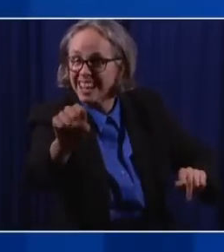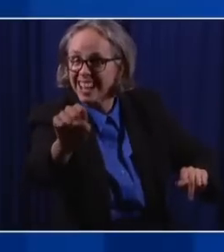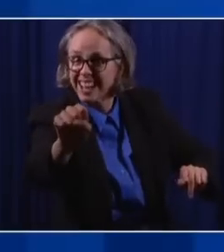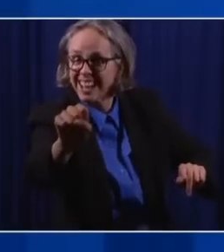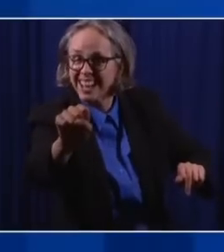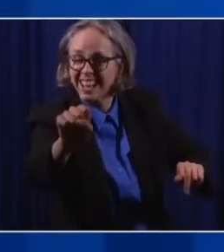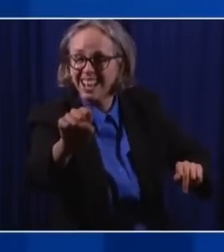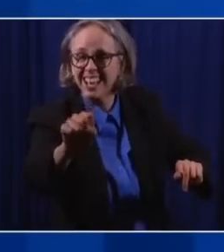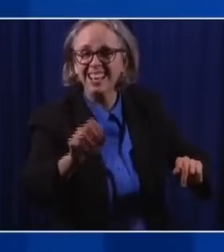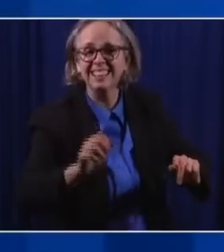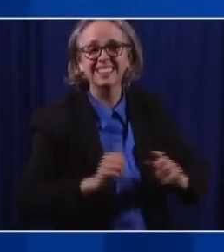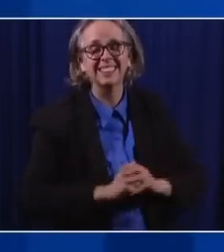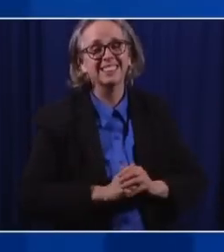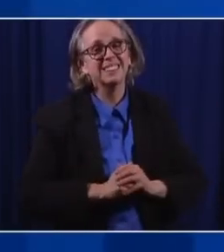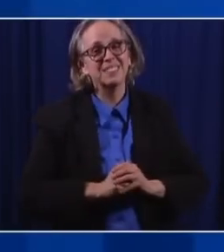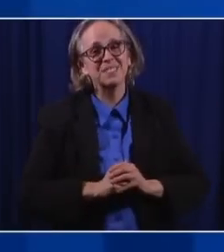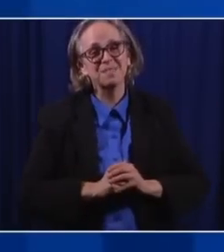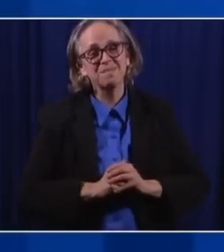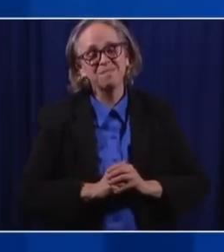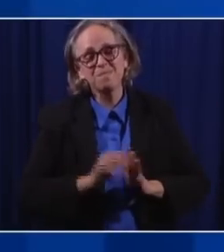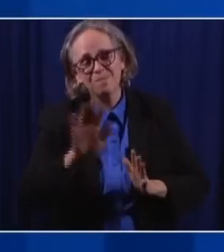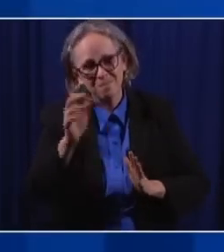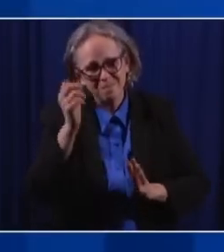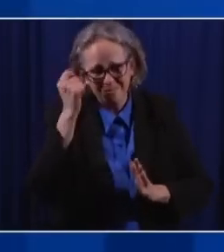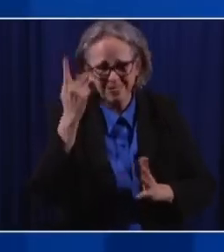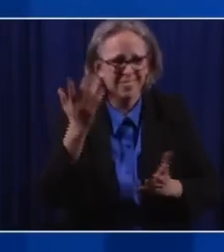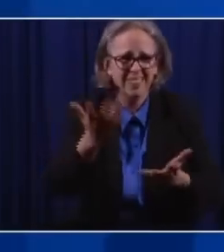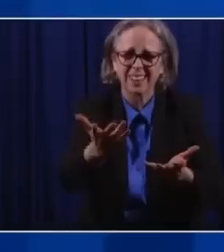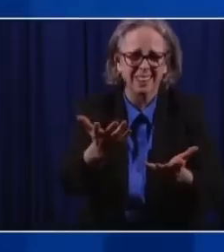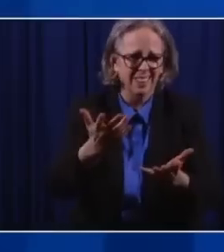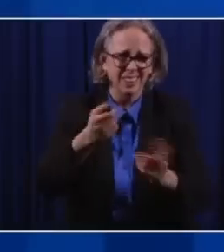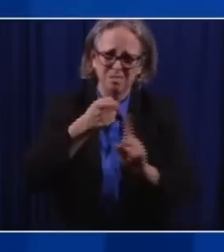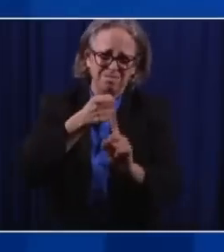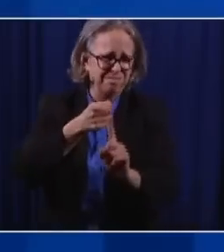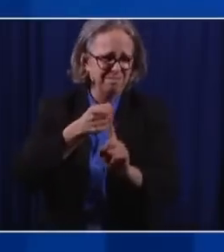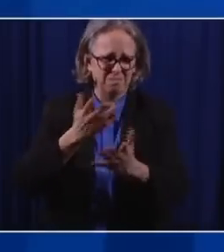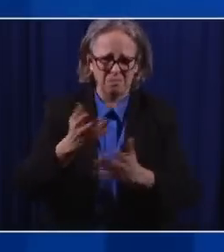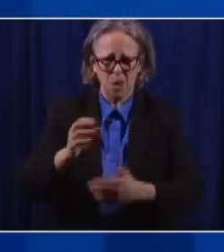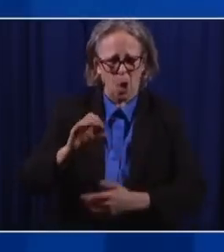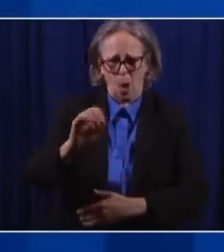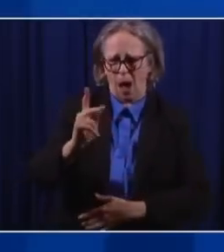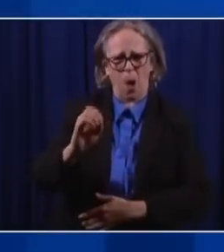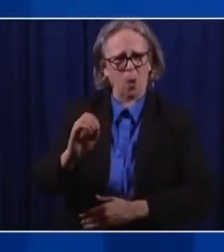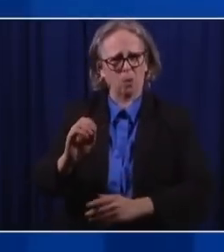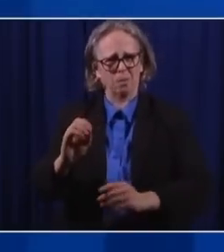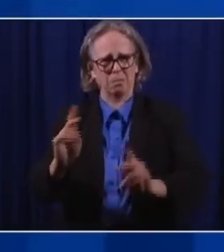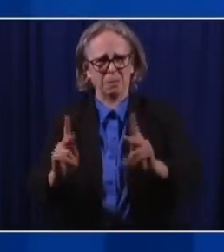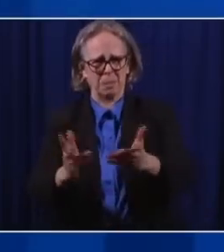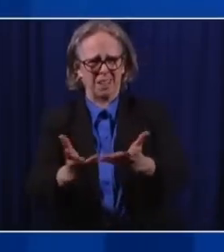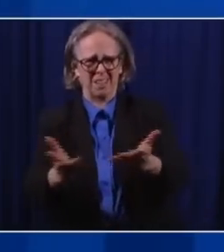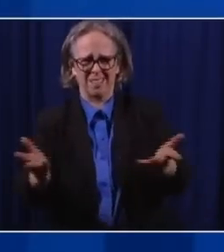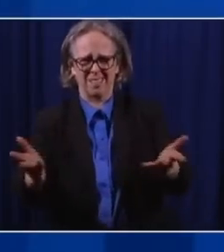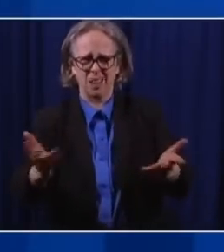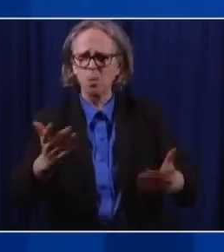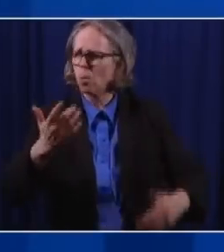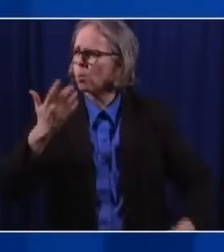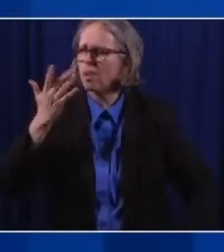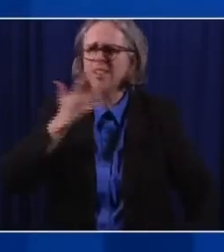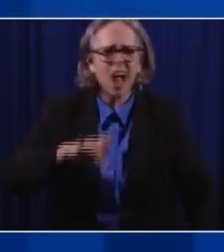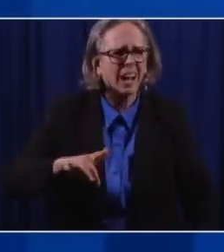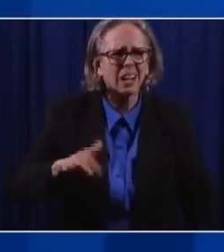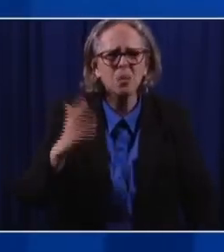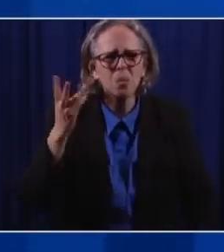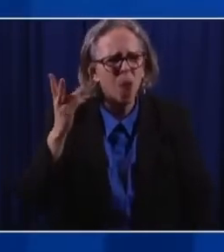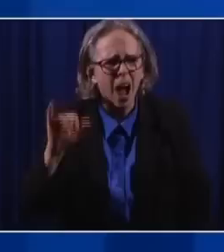to one of Ohio's great strengths, which is we have some of the best hospitals, health systems, and medical